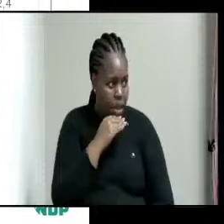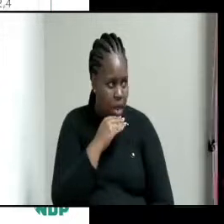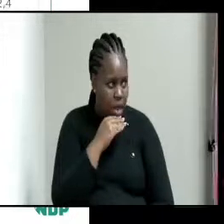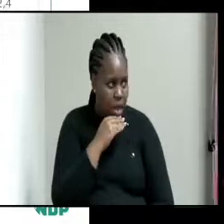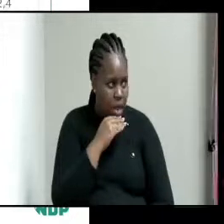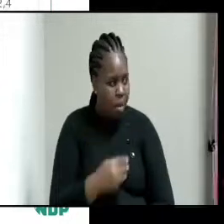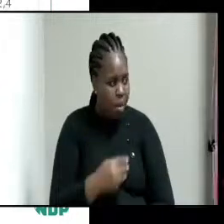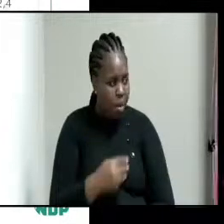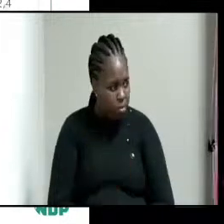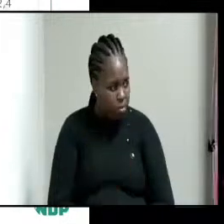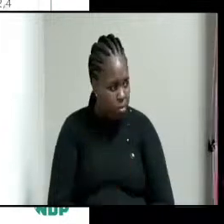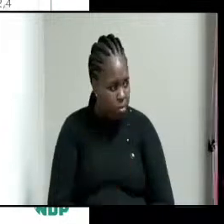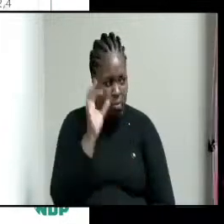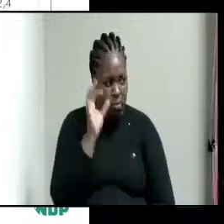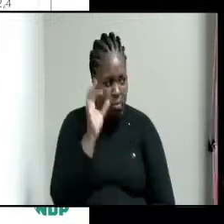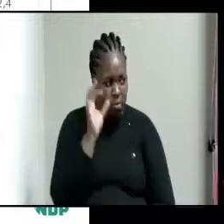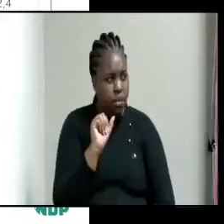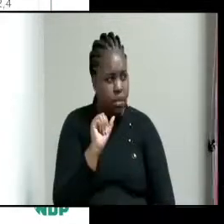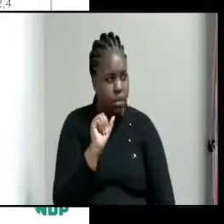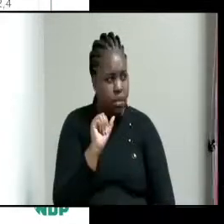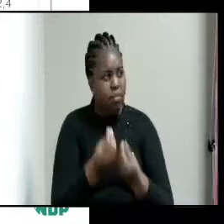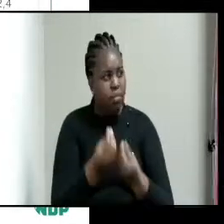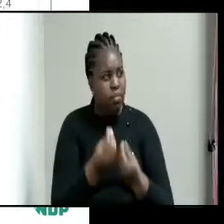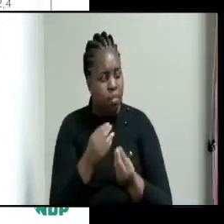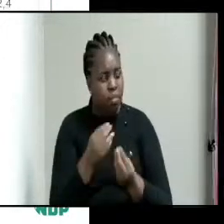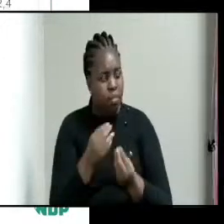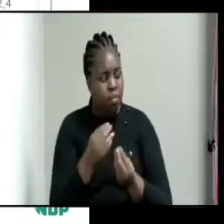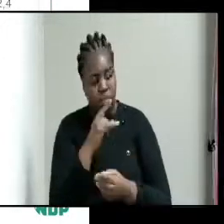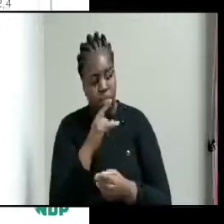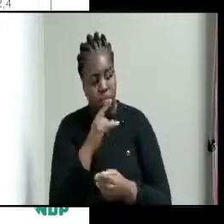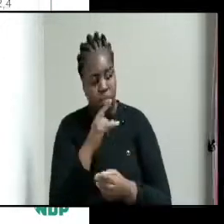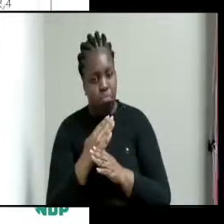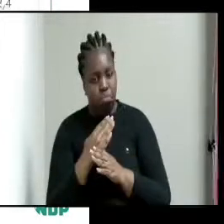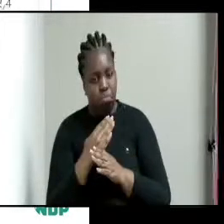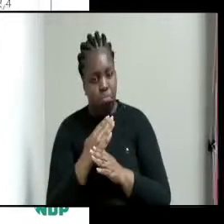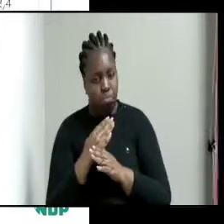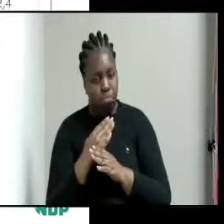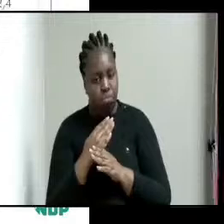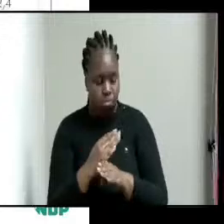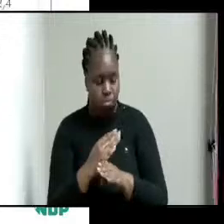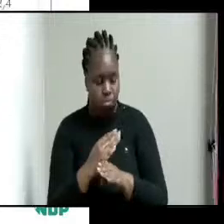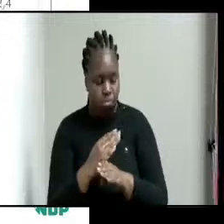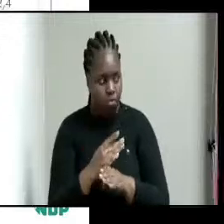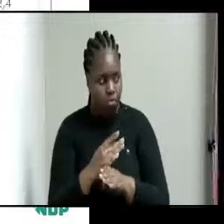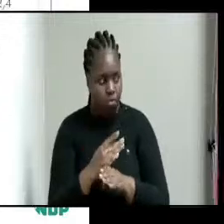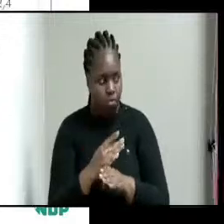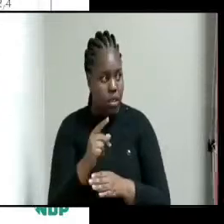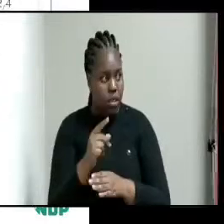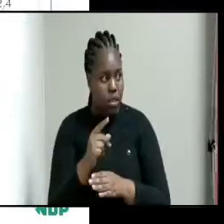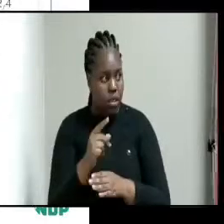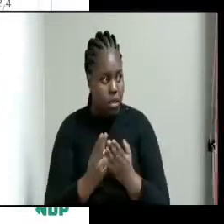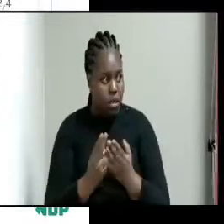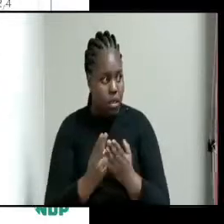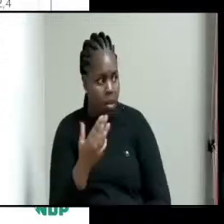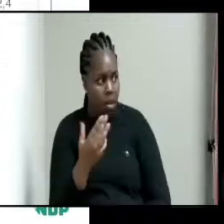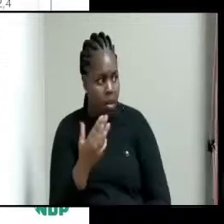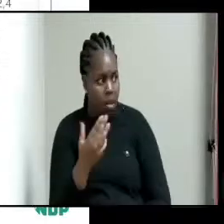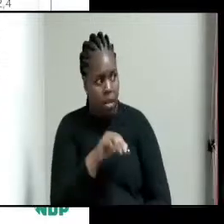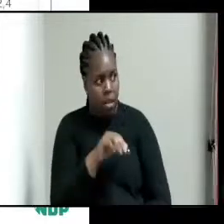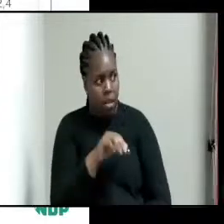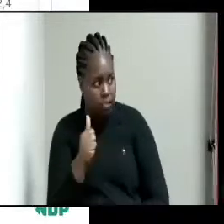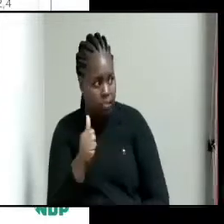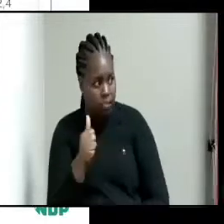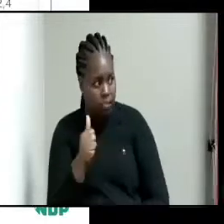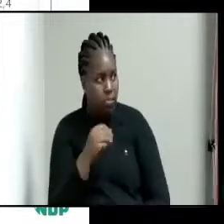the percentage of children that are deprived in this particular dimension. It